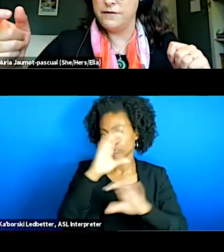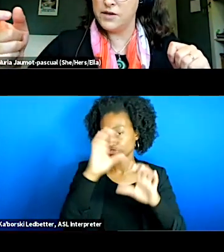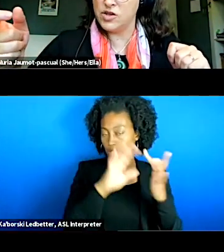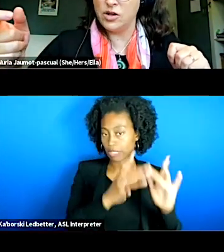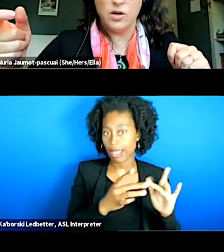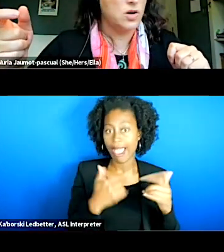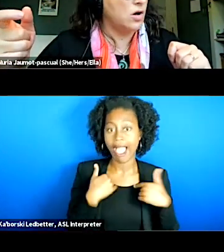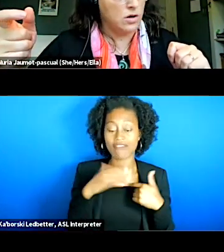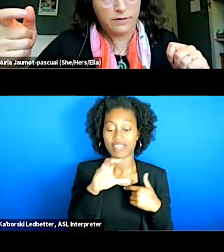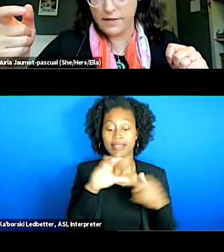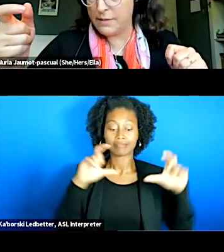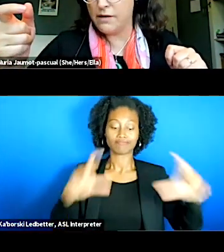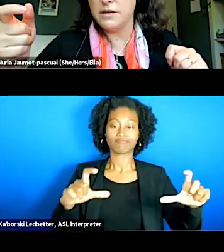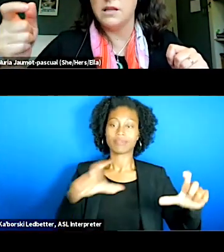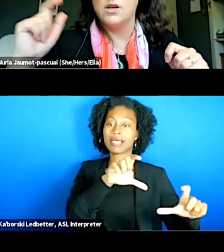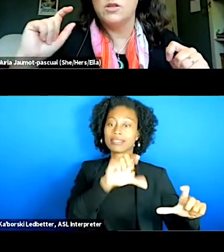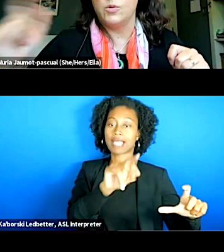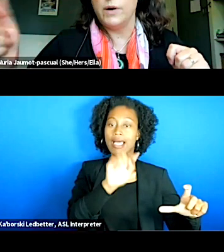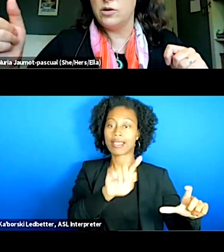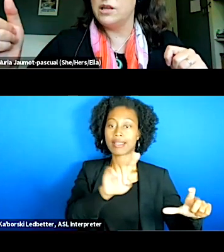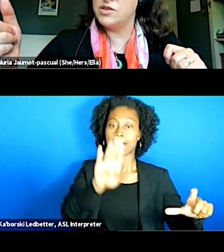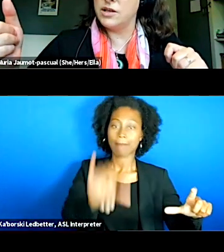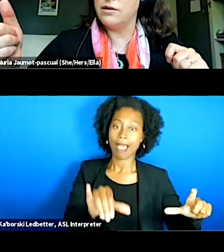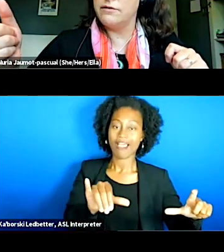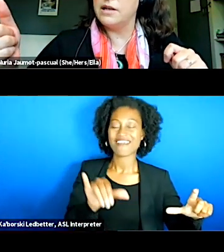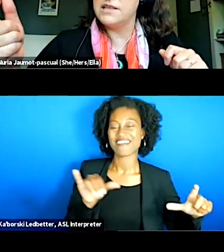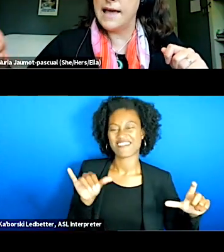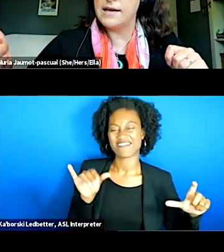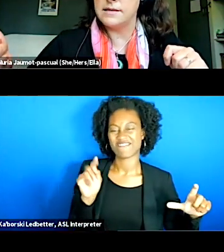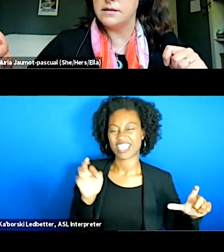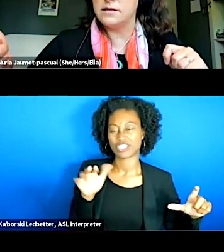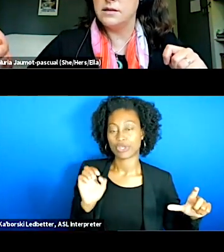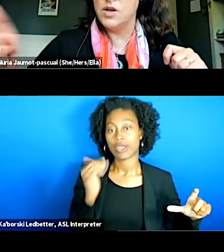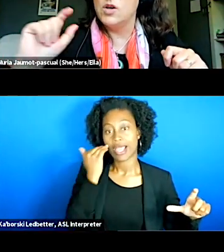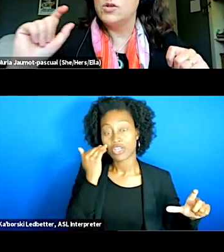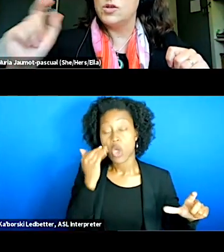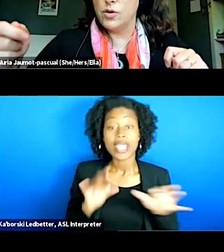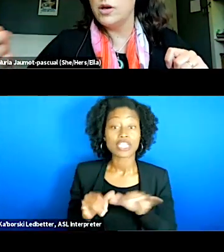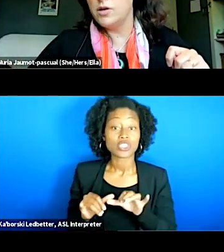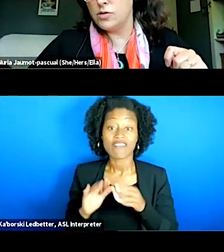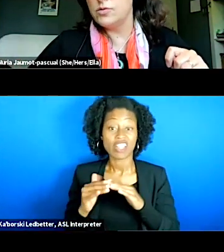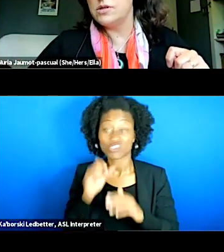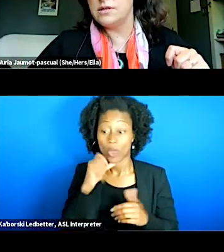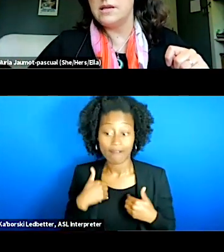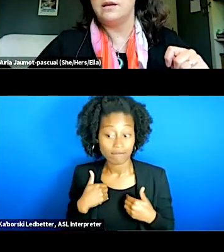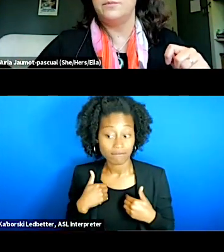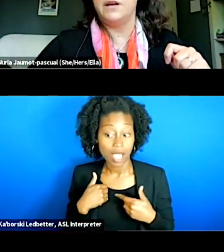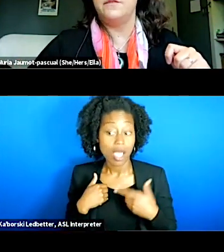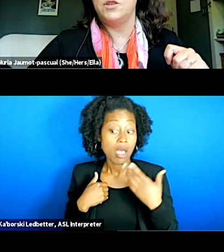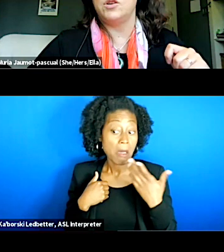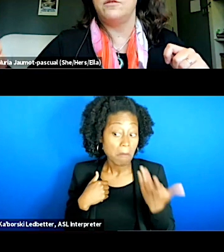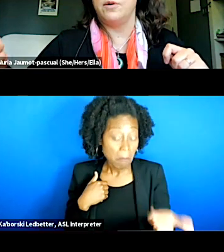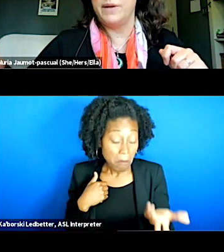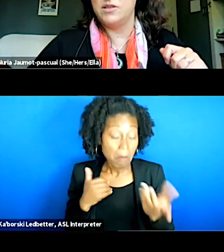by feature. Not all of them have it. So I know that Engineering Village has it. So you can use the cited